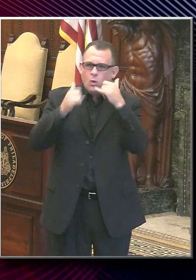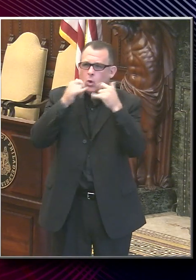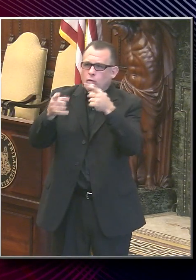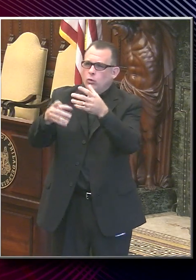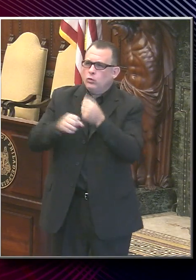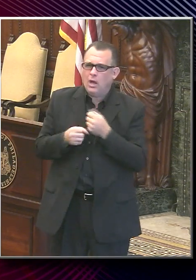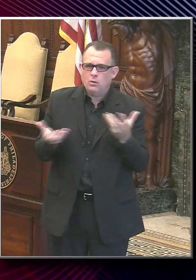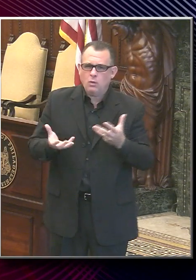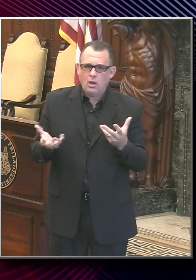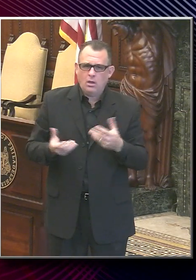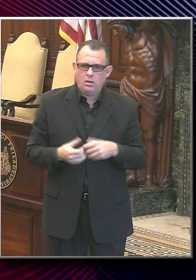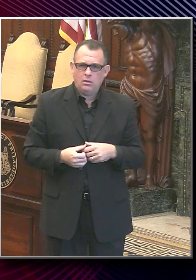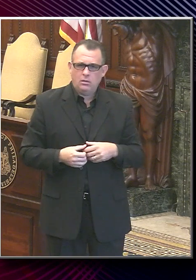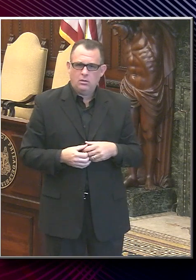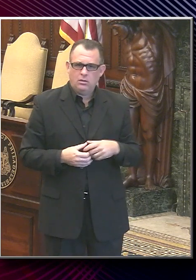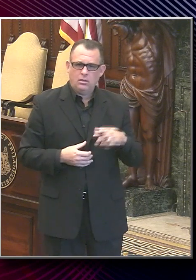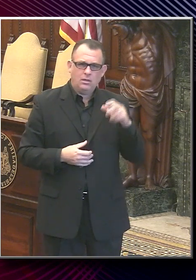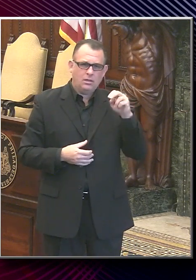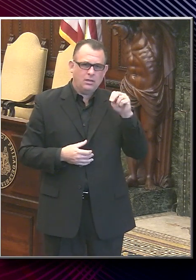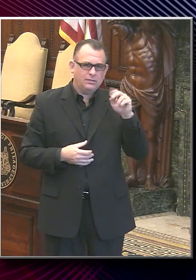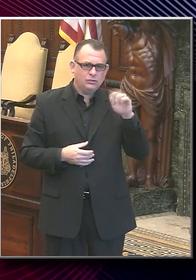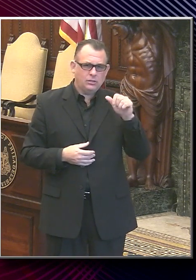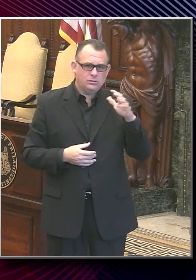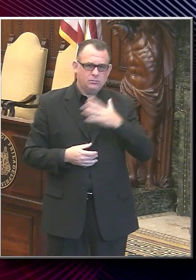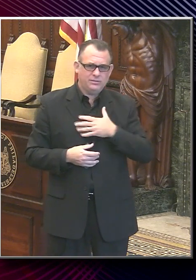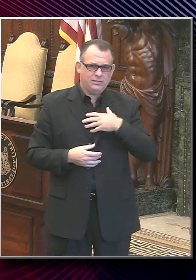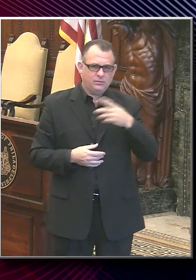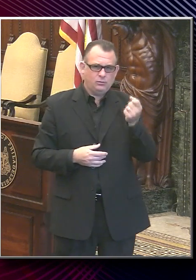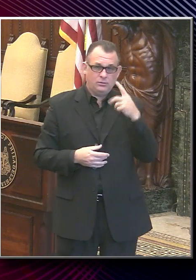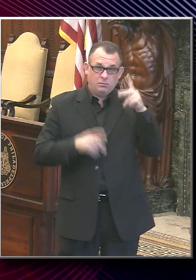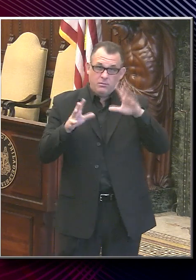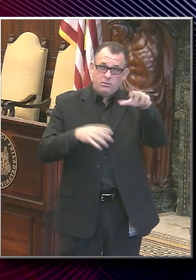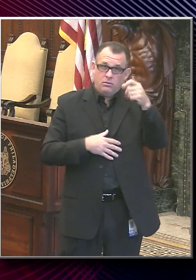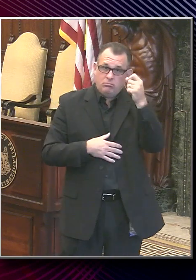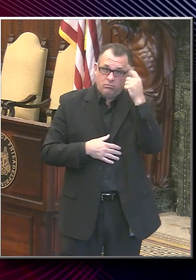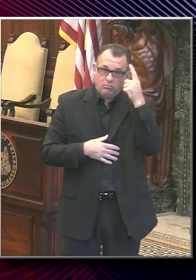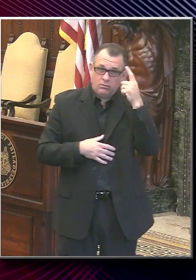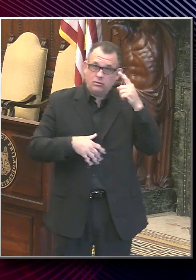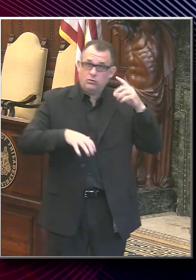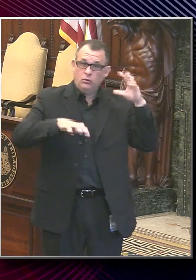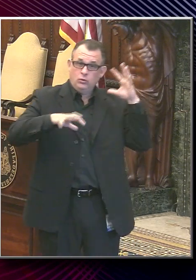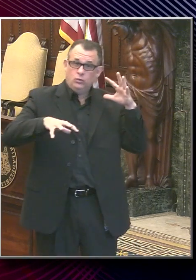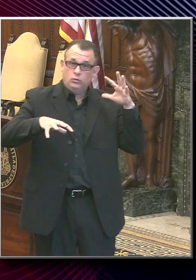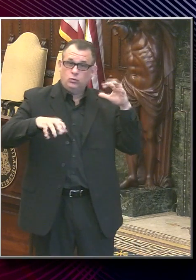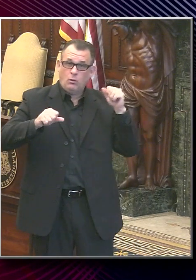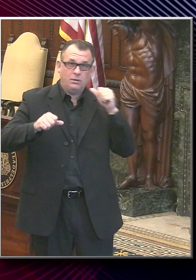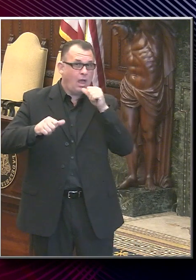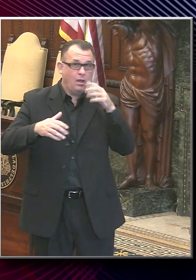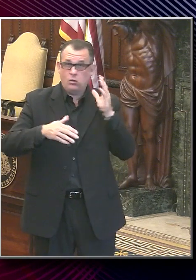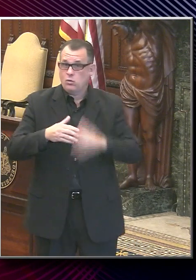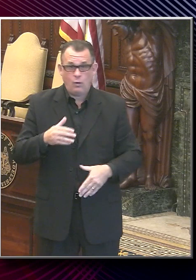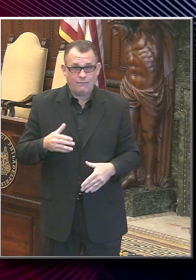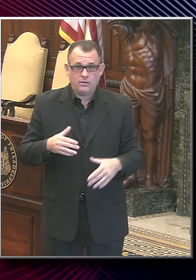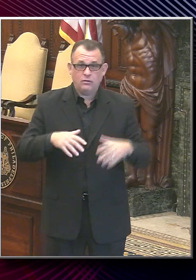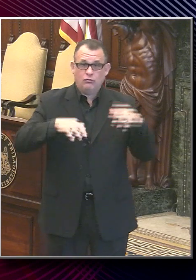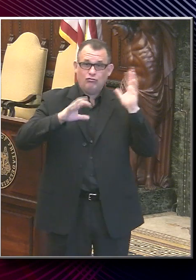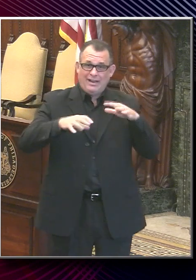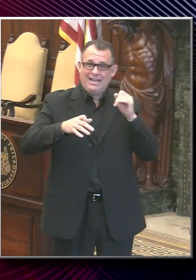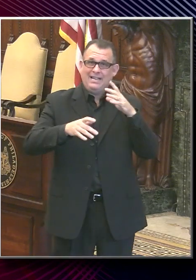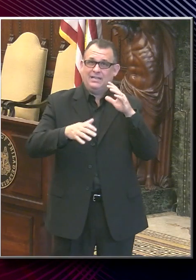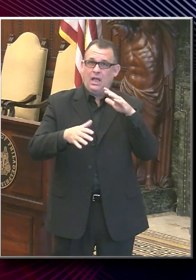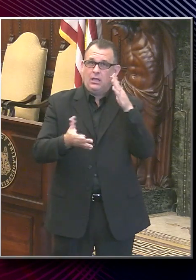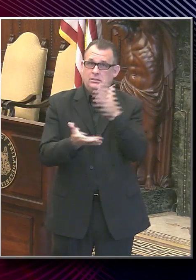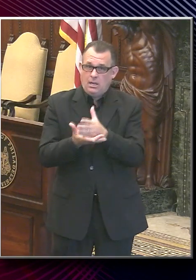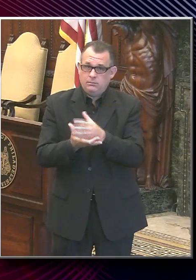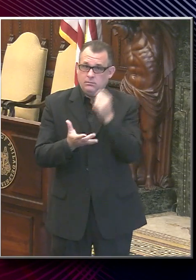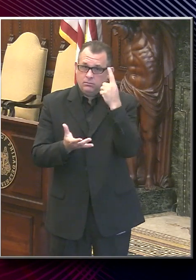Thanks, Natasha. Appreciate the question. I want to make sure everybody understands the storm is not over. The bulk of the rain has ended. However, we're